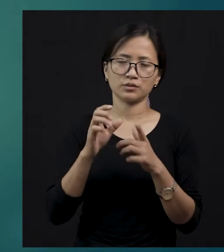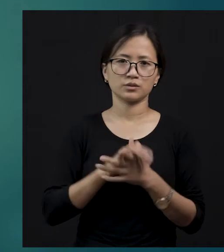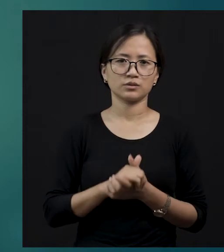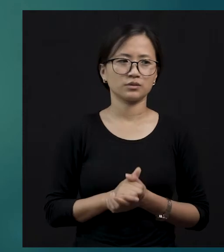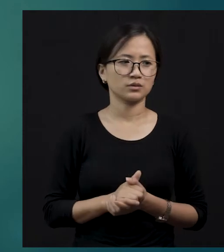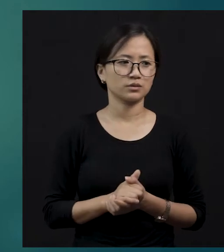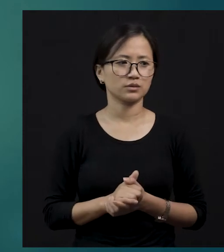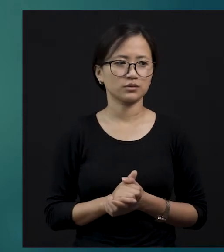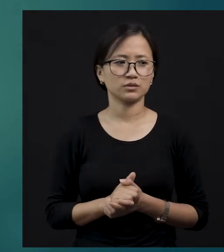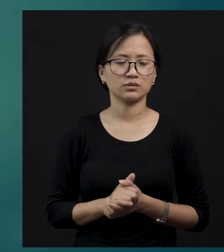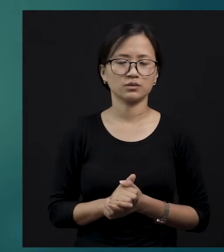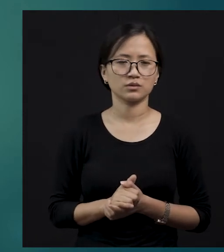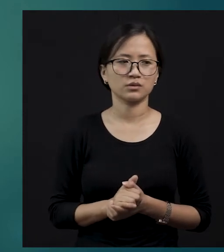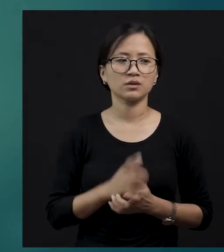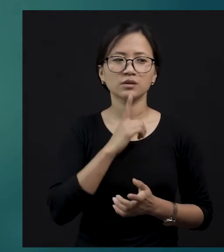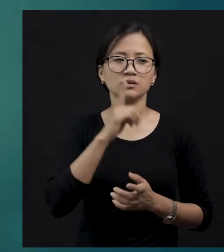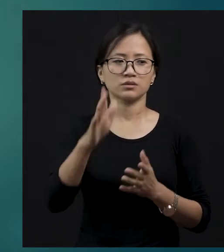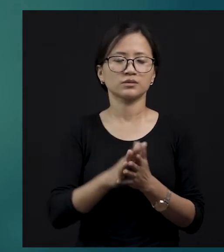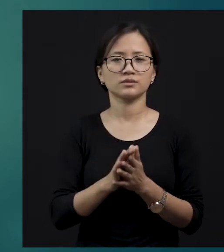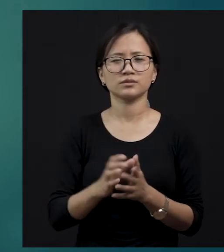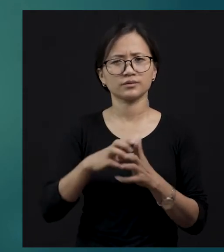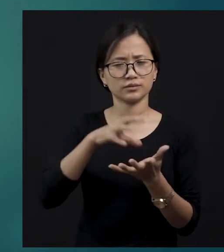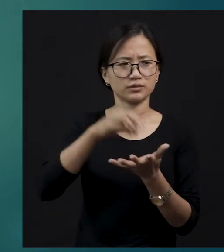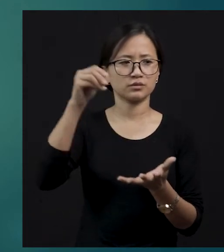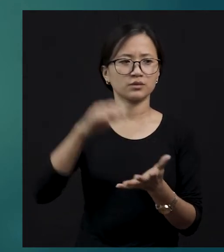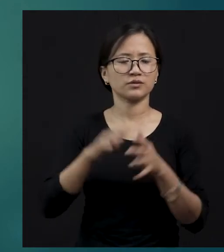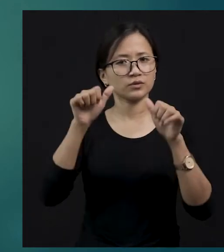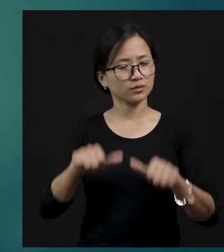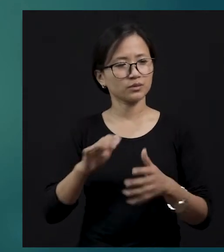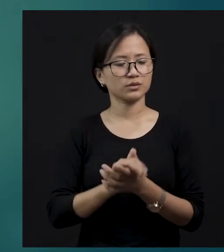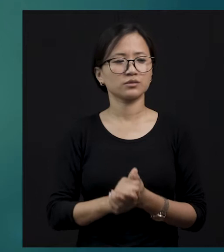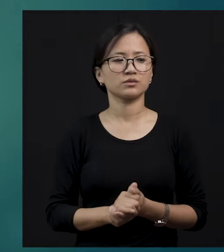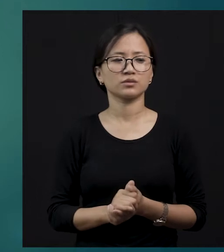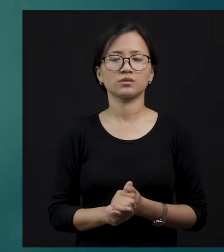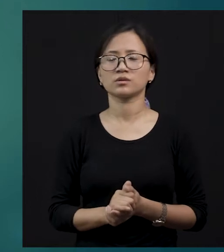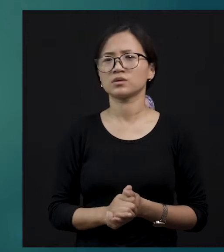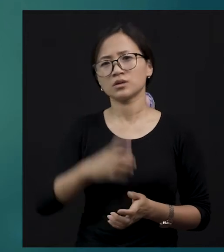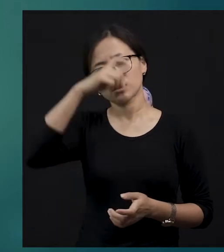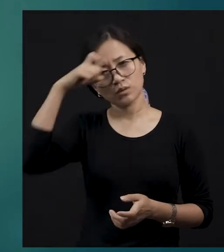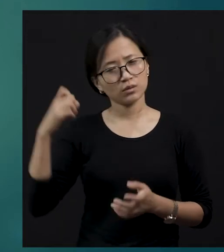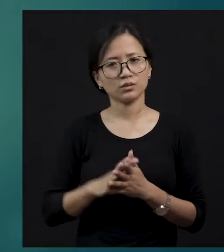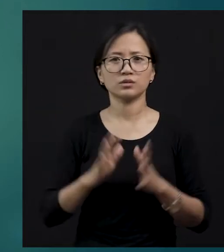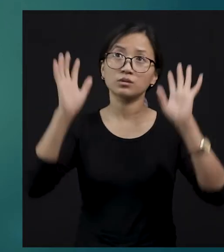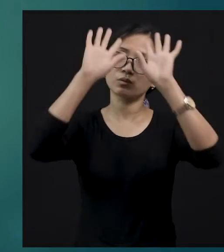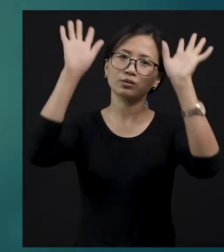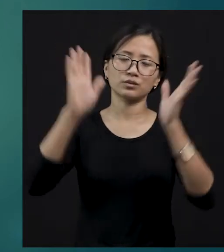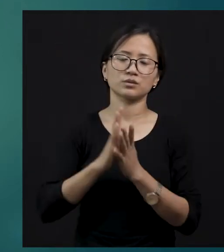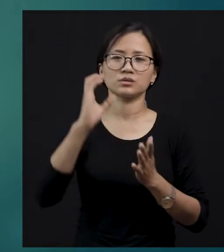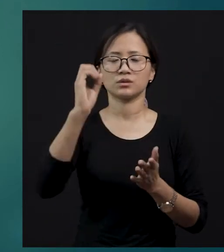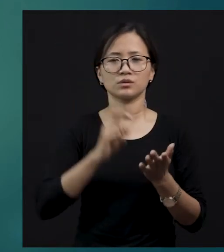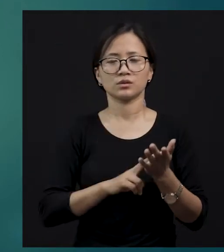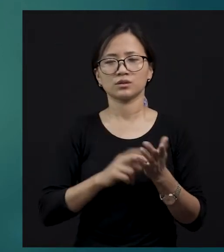specialty to adapt themselves, I told you that desert animals have the ability to adapt themselves to the hot weather conditions,